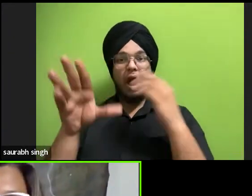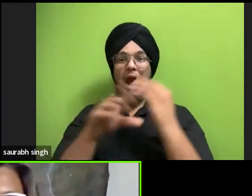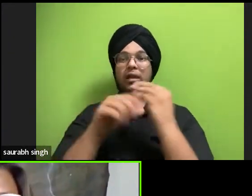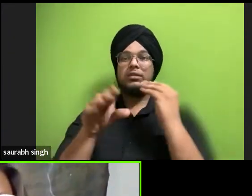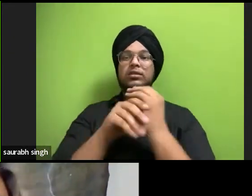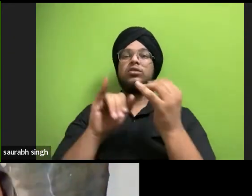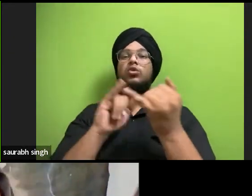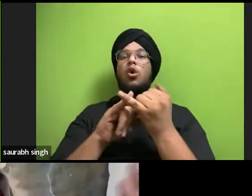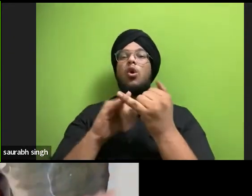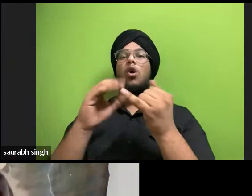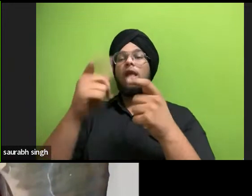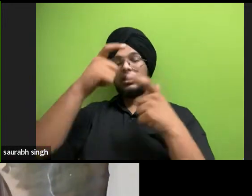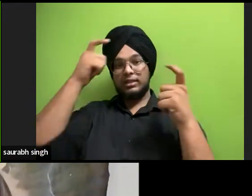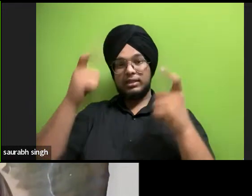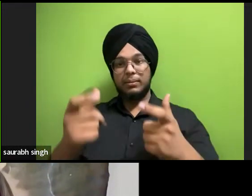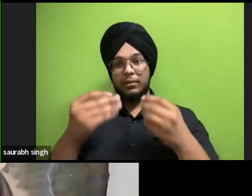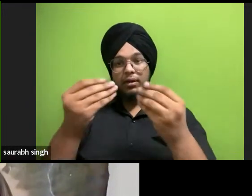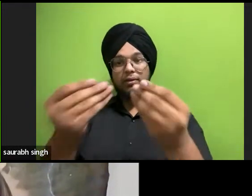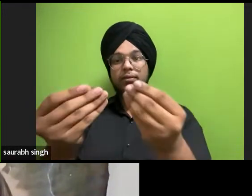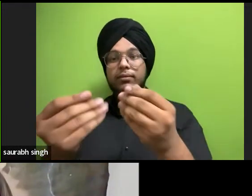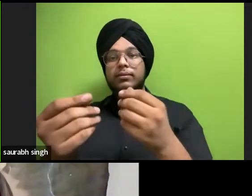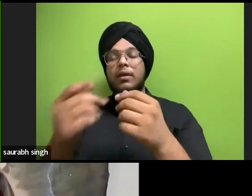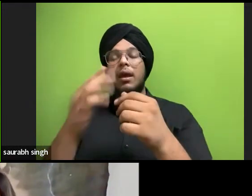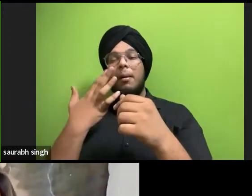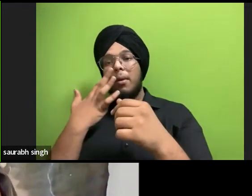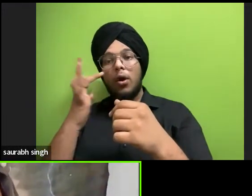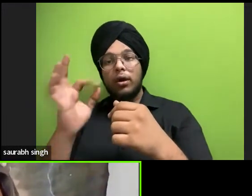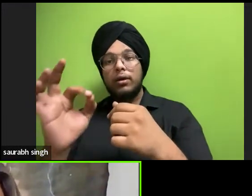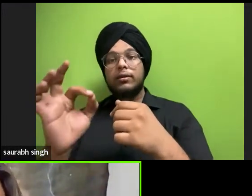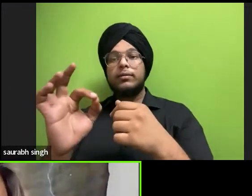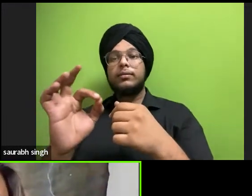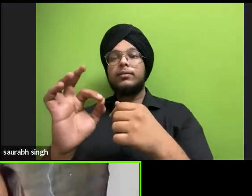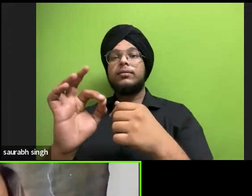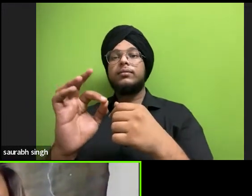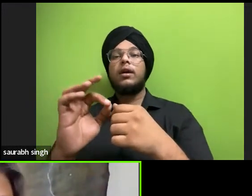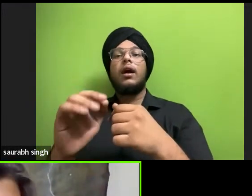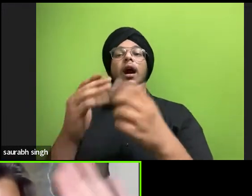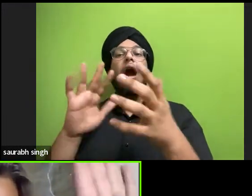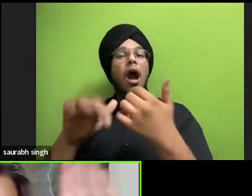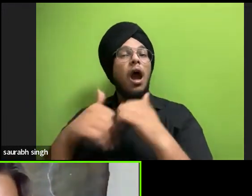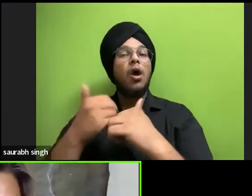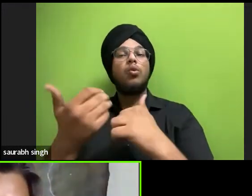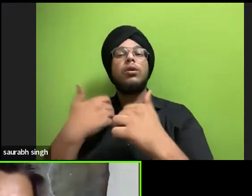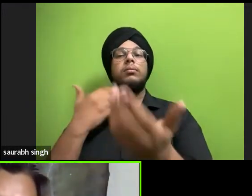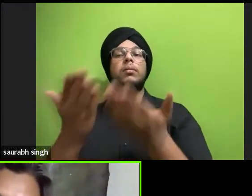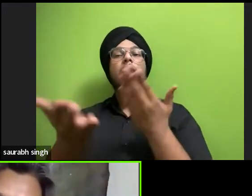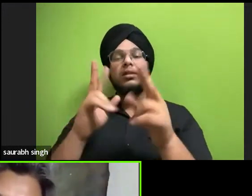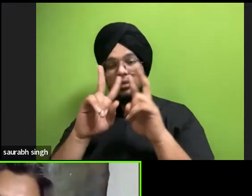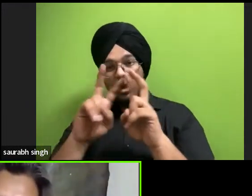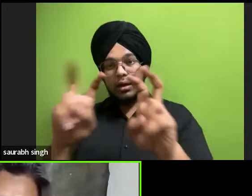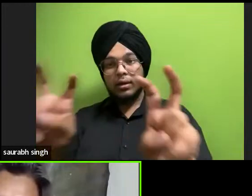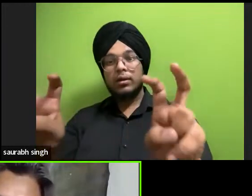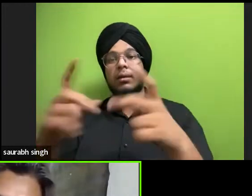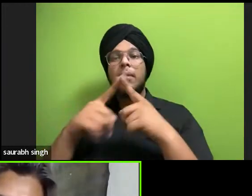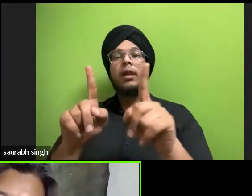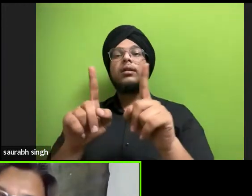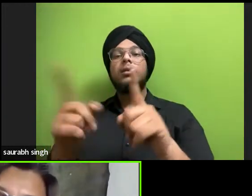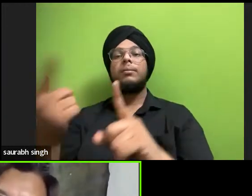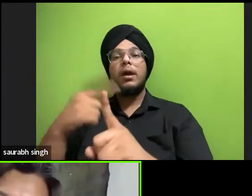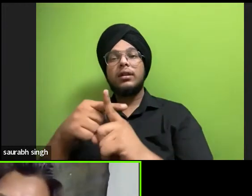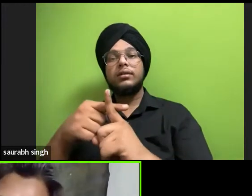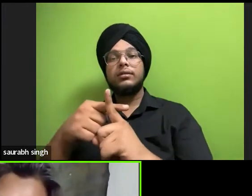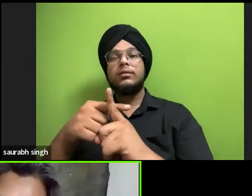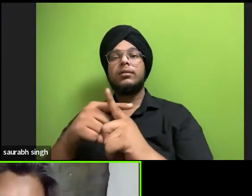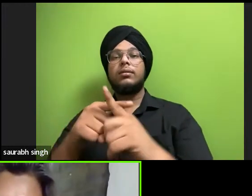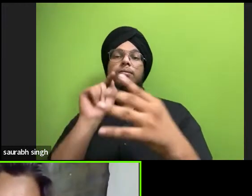scholarship. It brings an important aspect of how we might research, but also